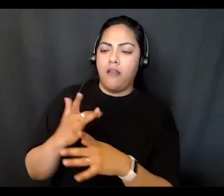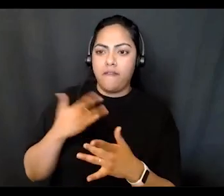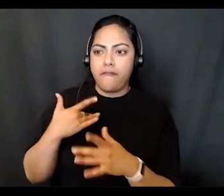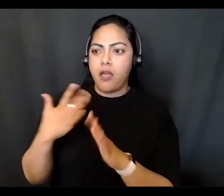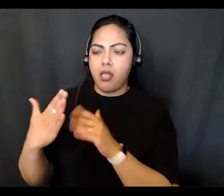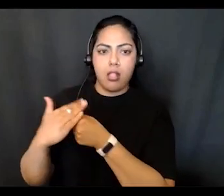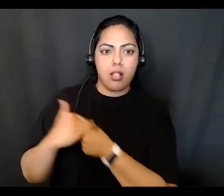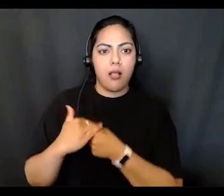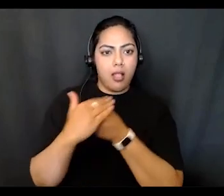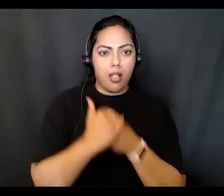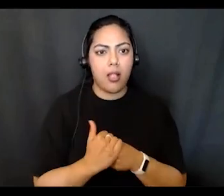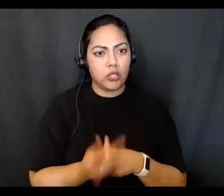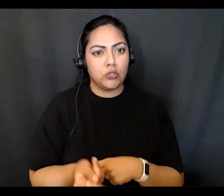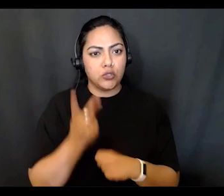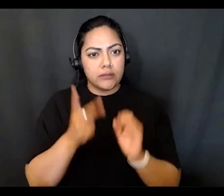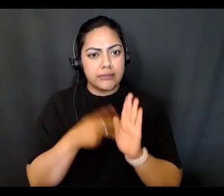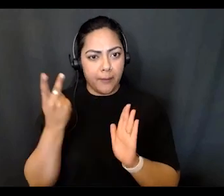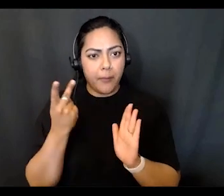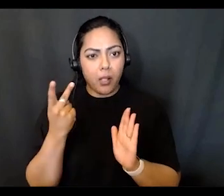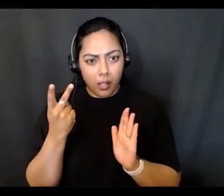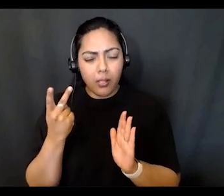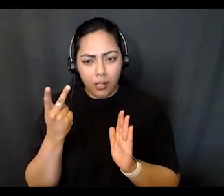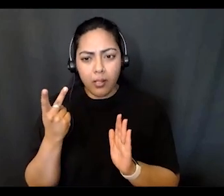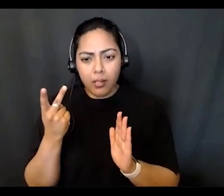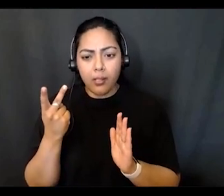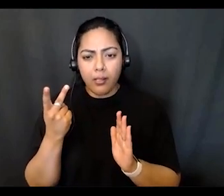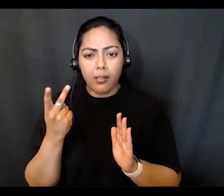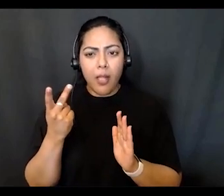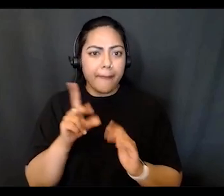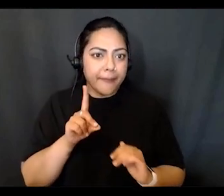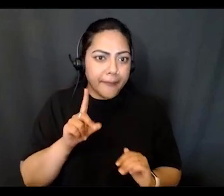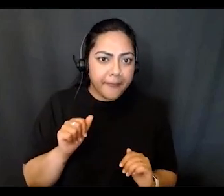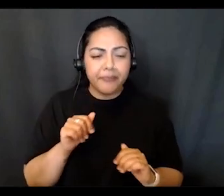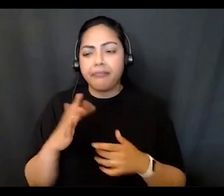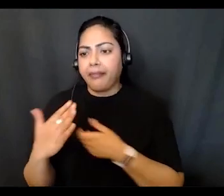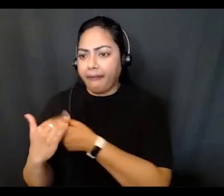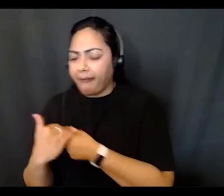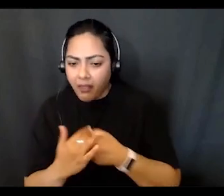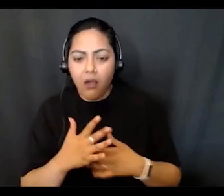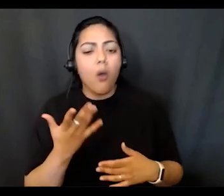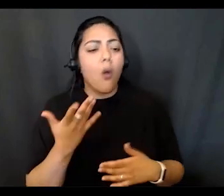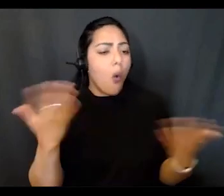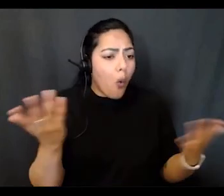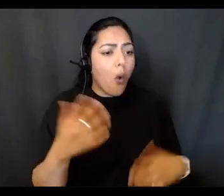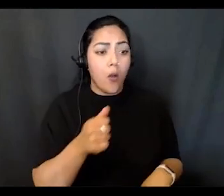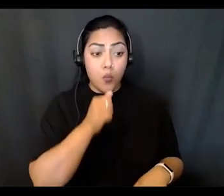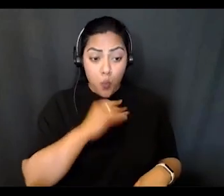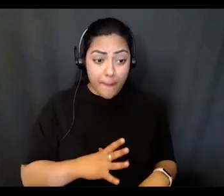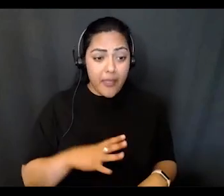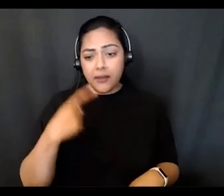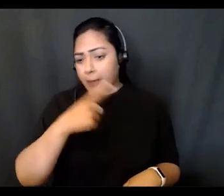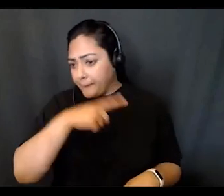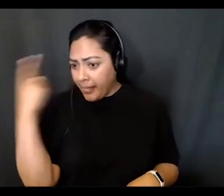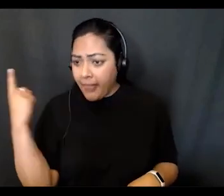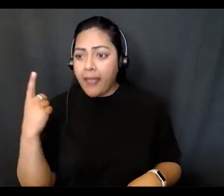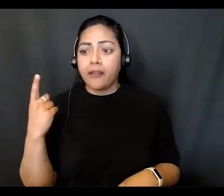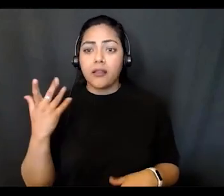through racism, right? Or through misogyny, or through homophobia or transphobia. These things are